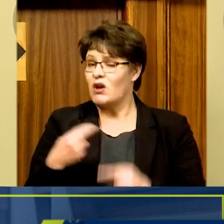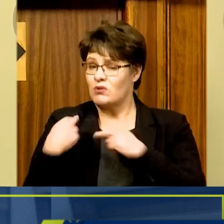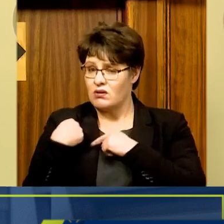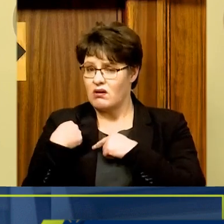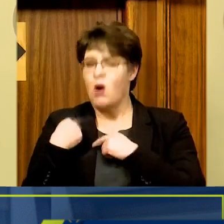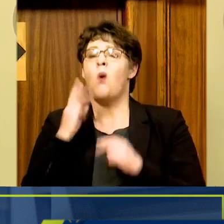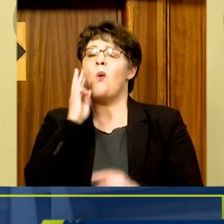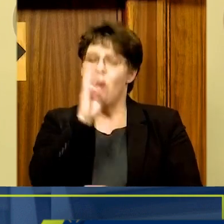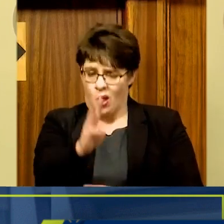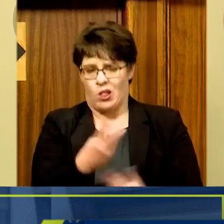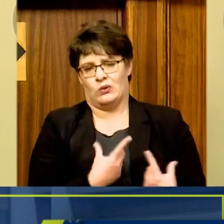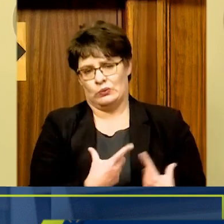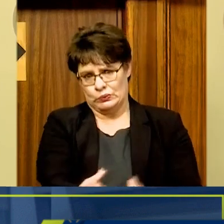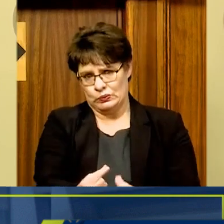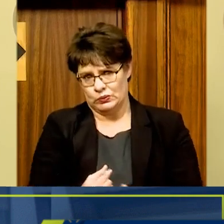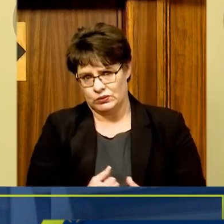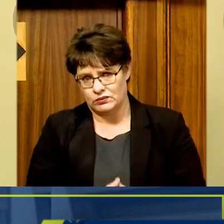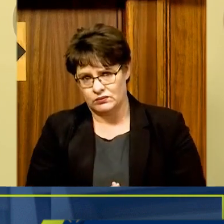be undertaken.